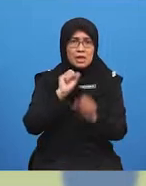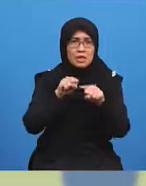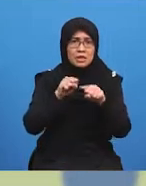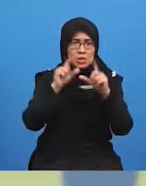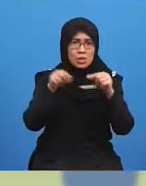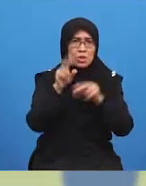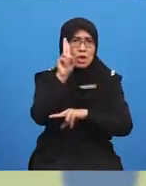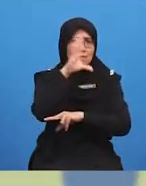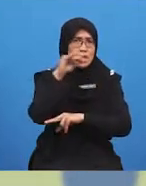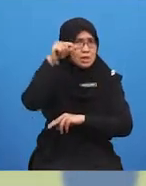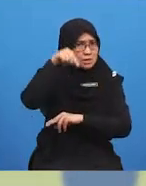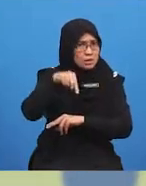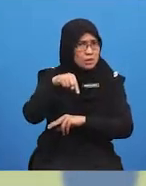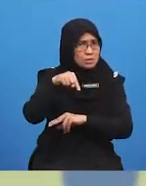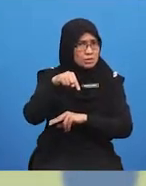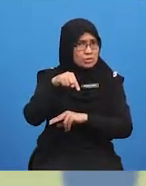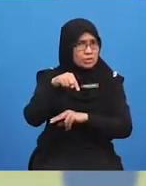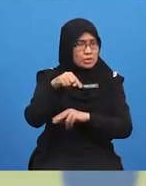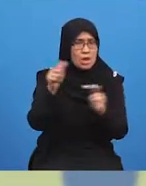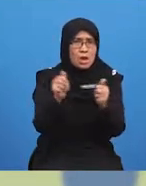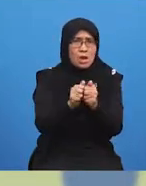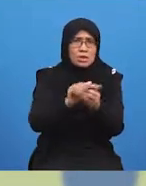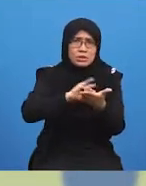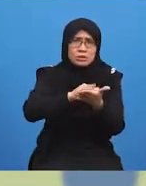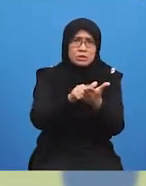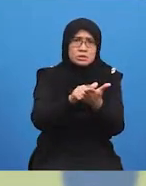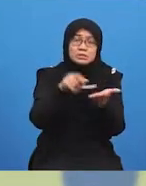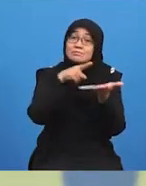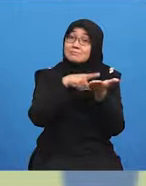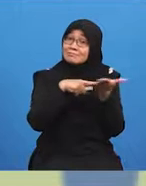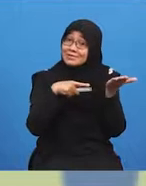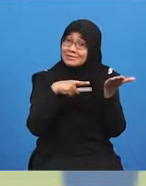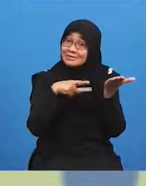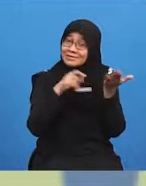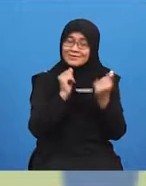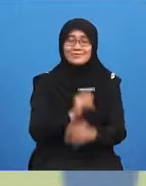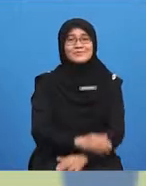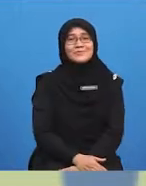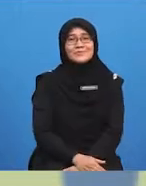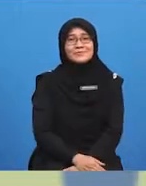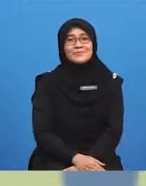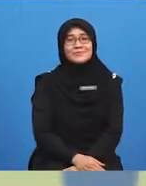I can go up and down with this. What are they called?